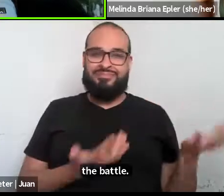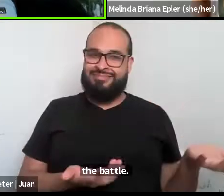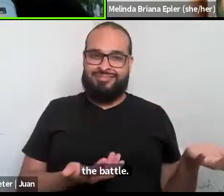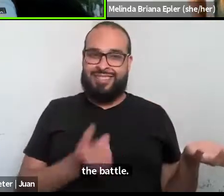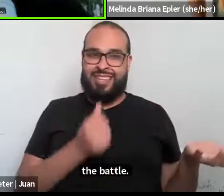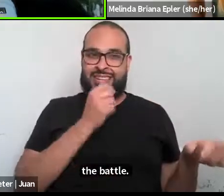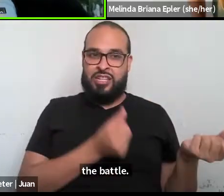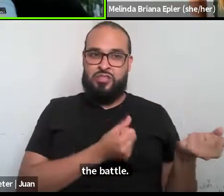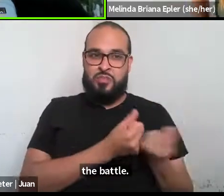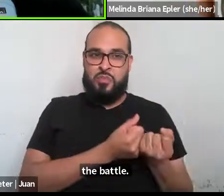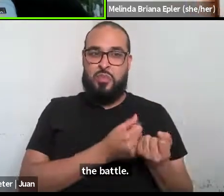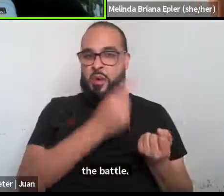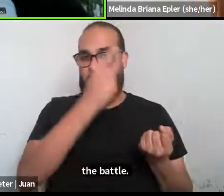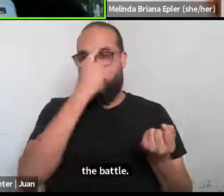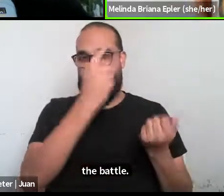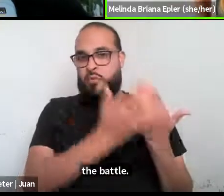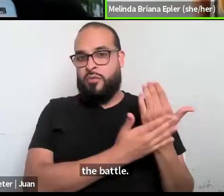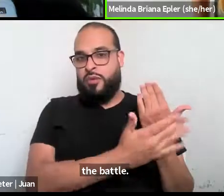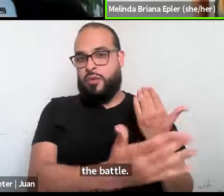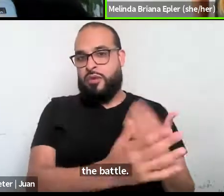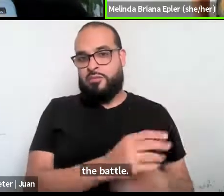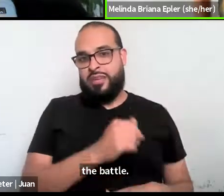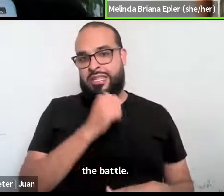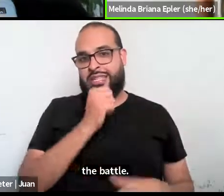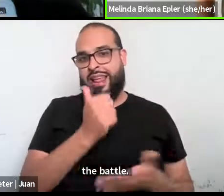term. That's not helpful.